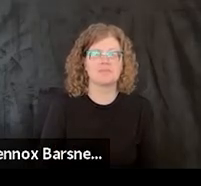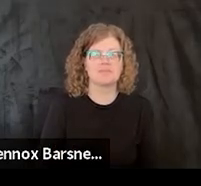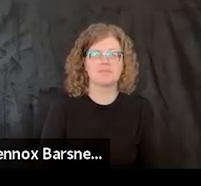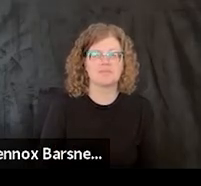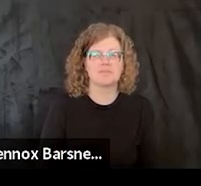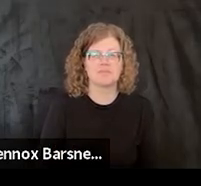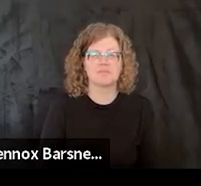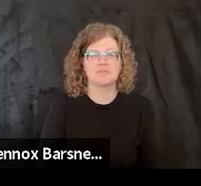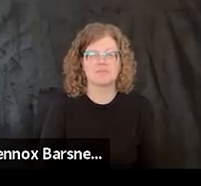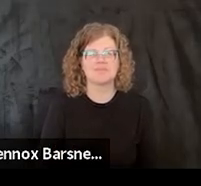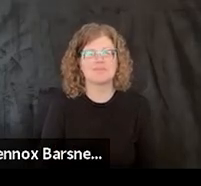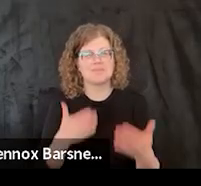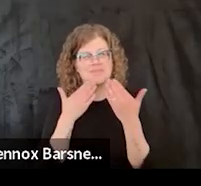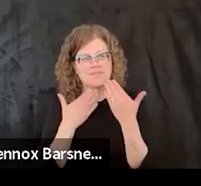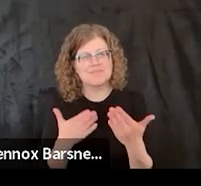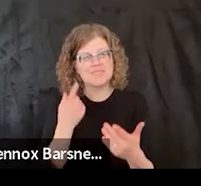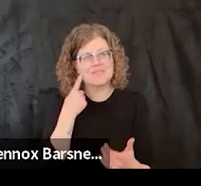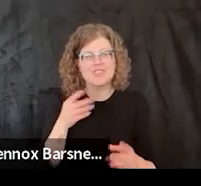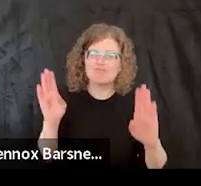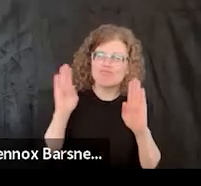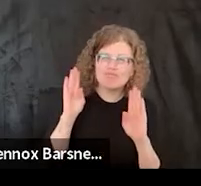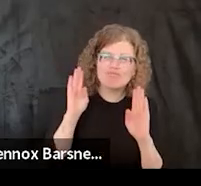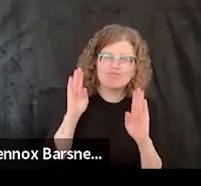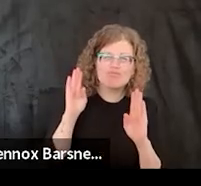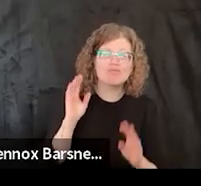Thank you so much for listening. If you have any more